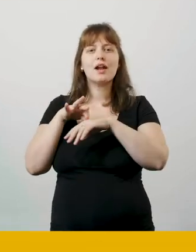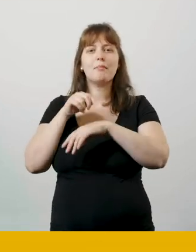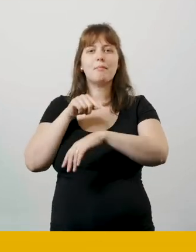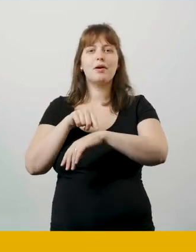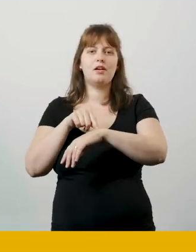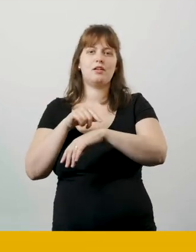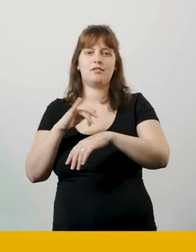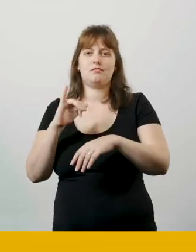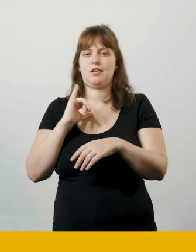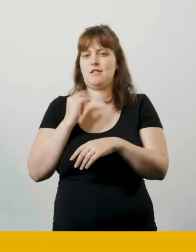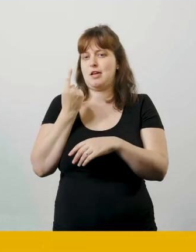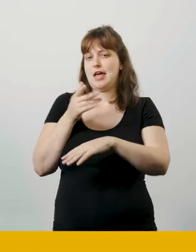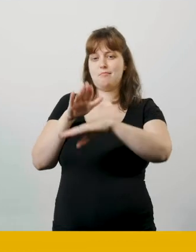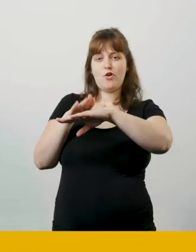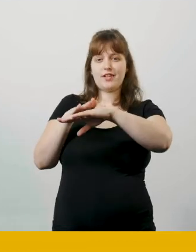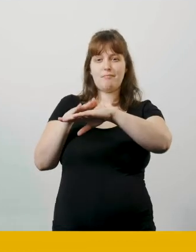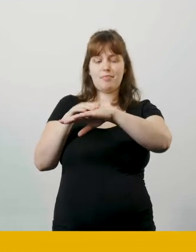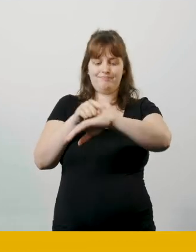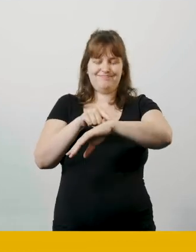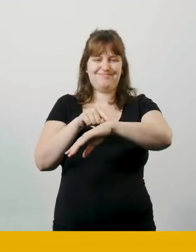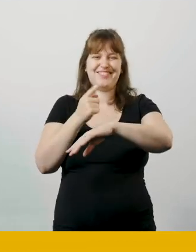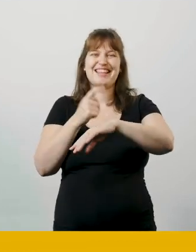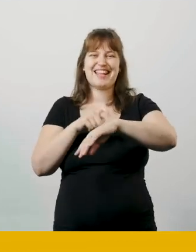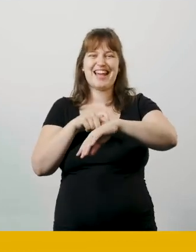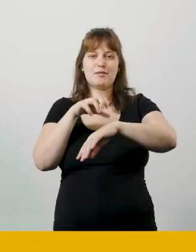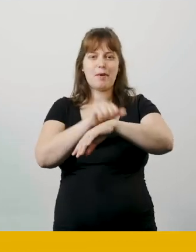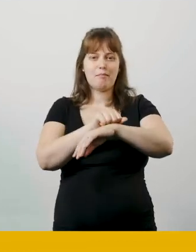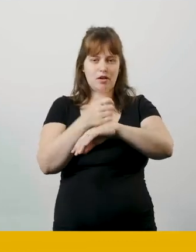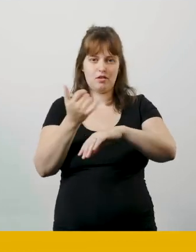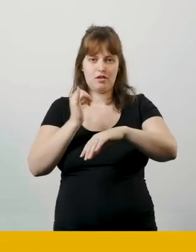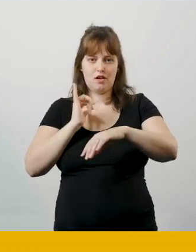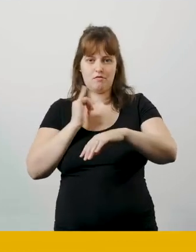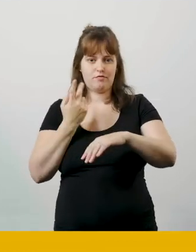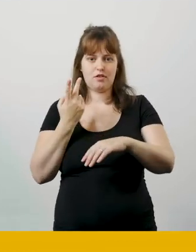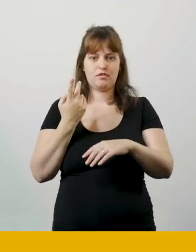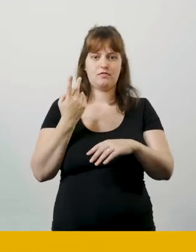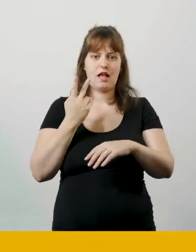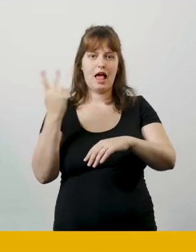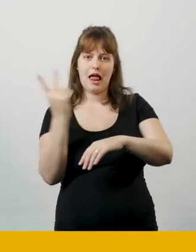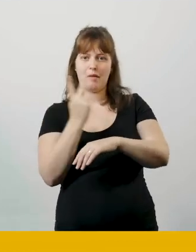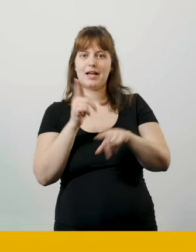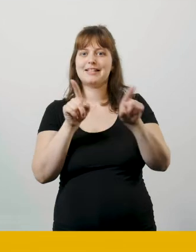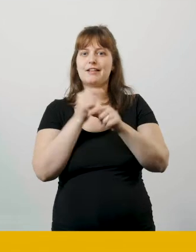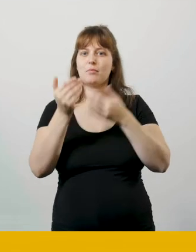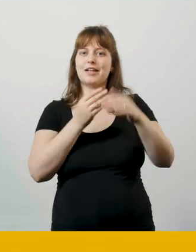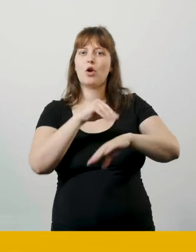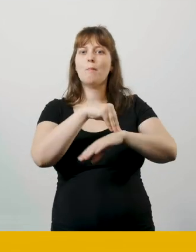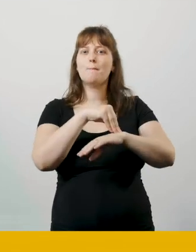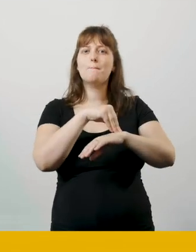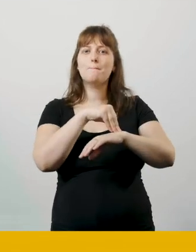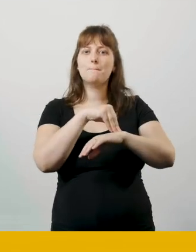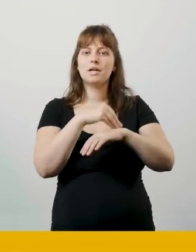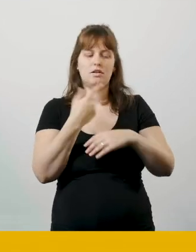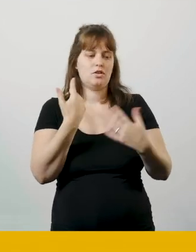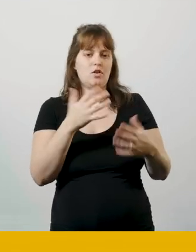is treated in the same way on both channels, and this creates a beautiful sense